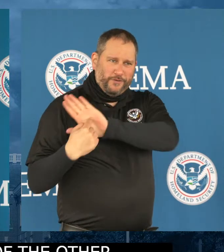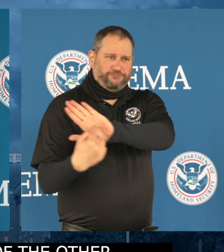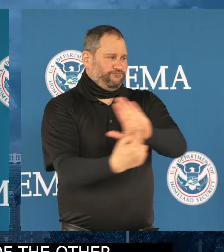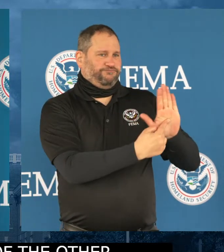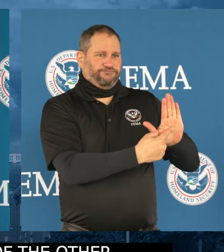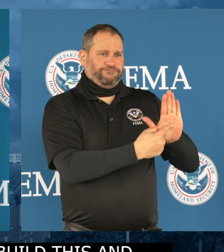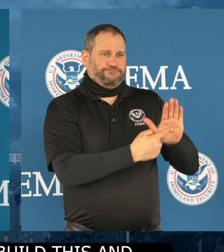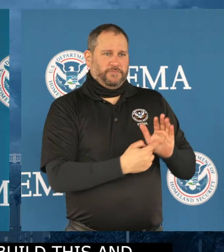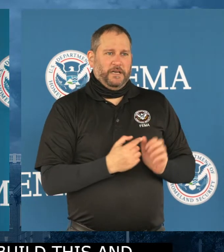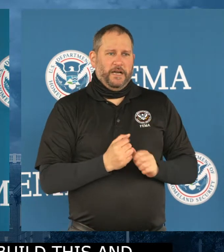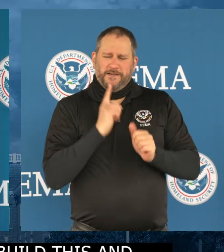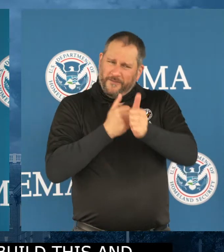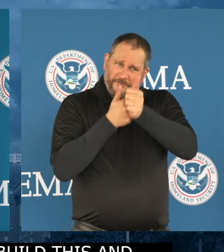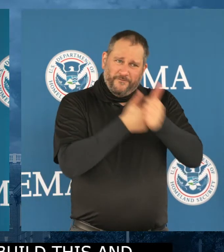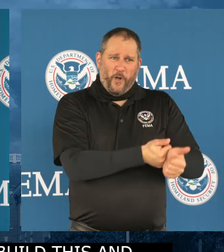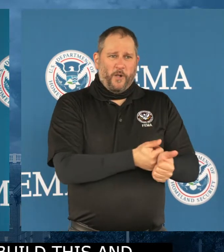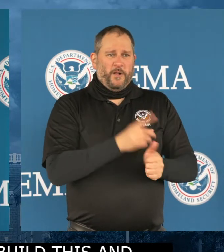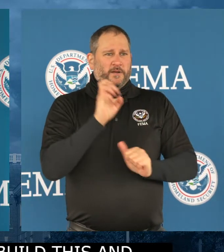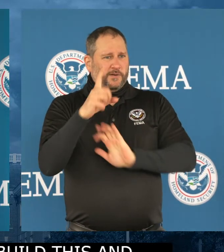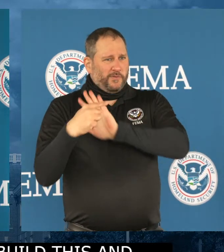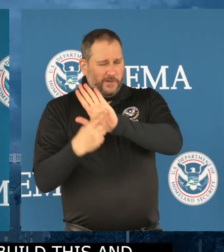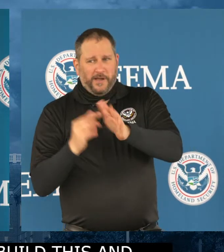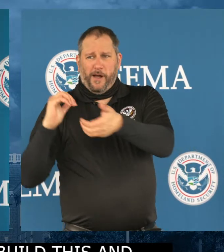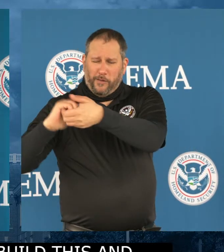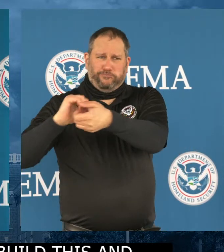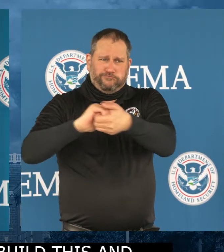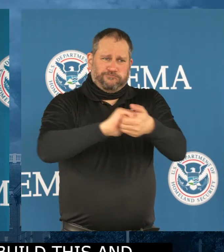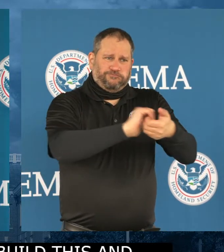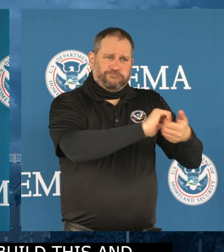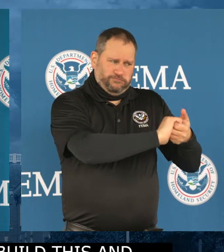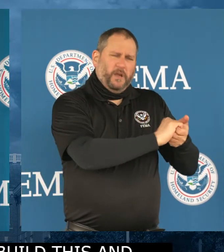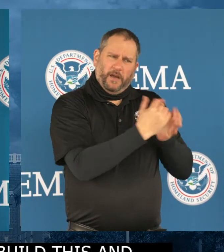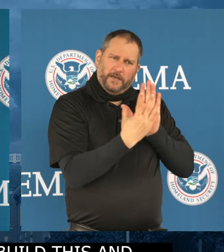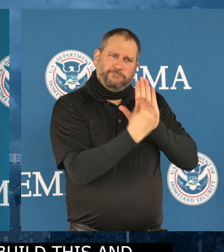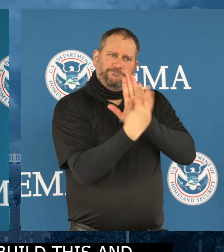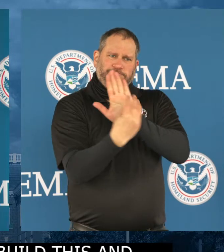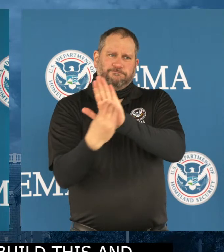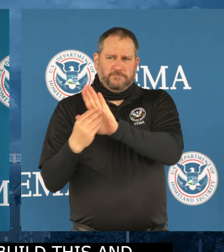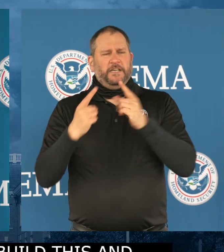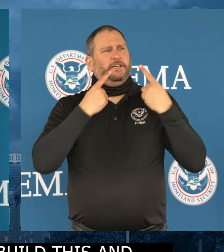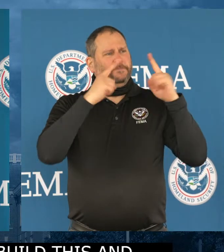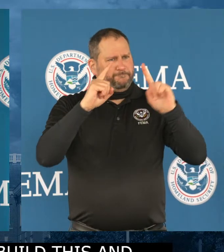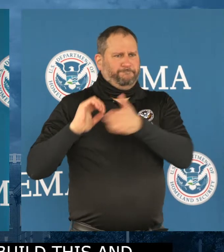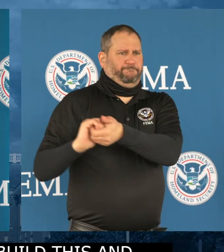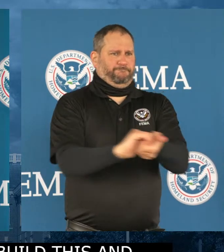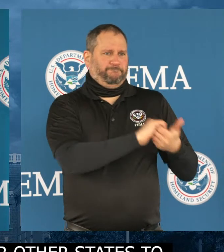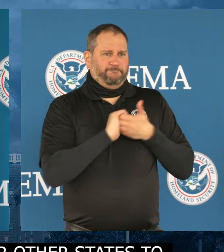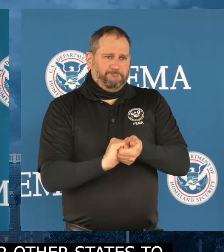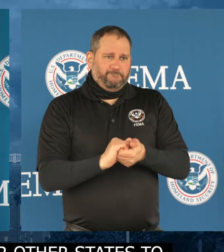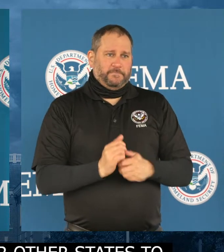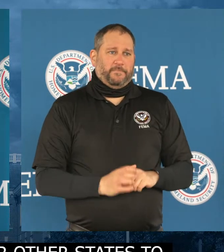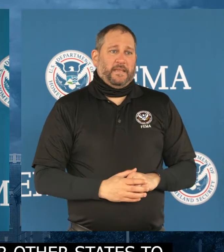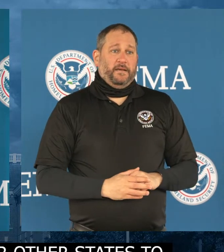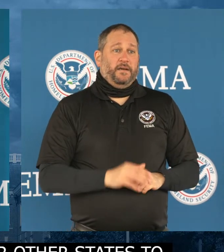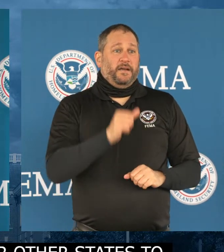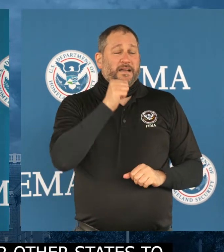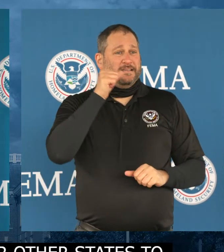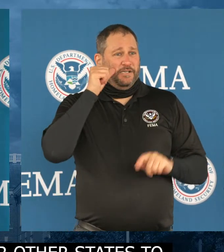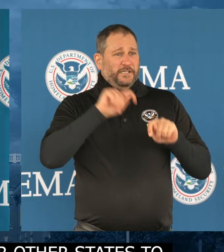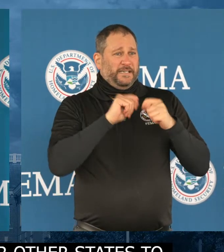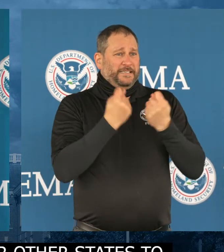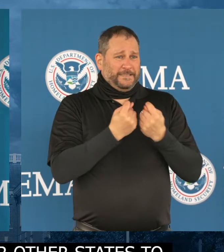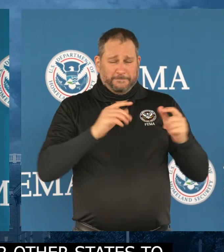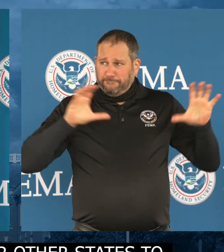collaboration and in endorsing a great success together. Yesterday, my team came on site. We slowly rolled out